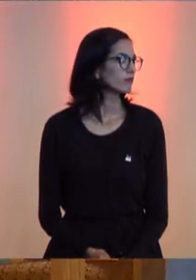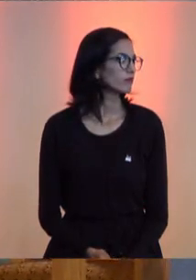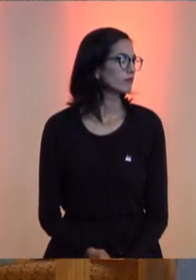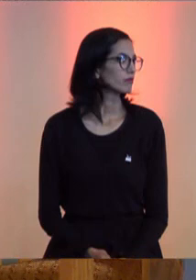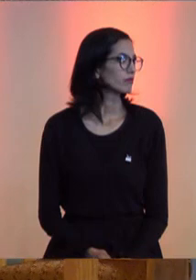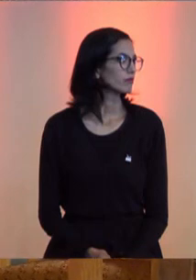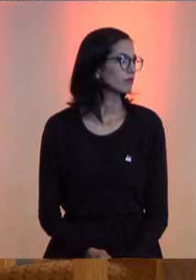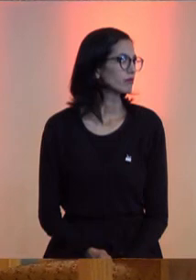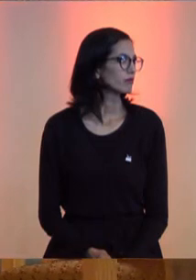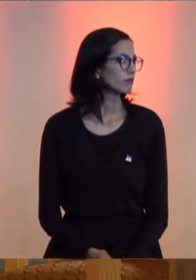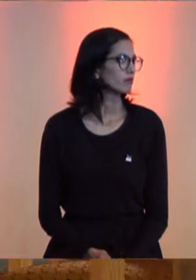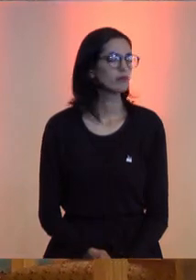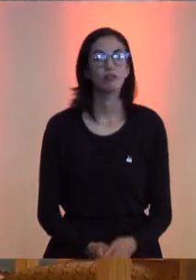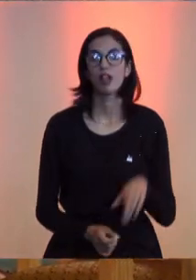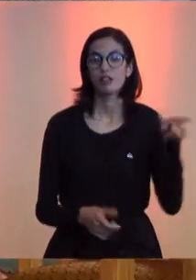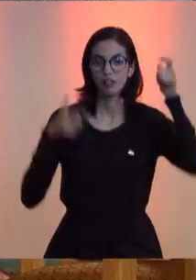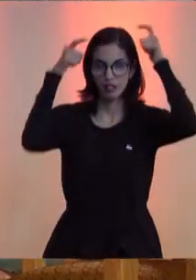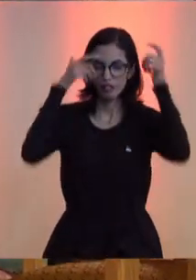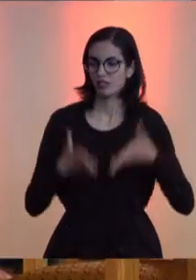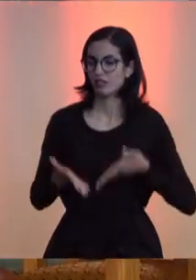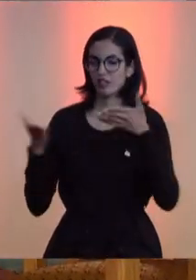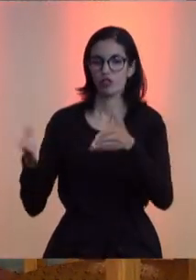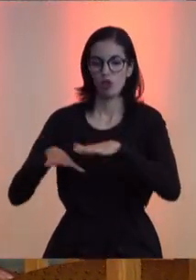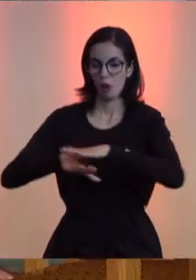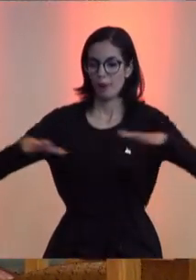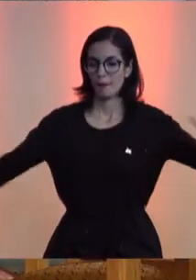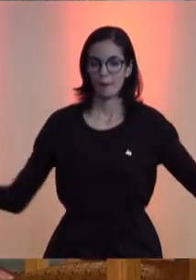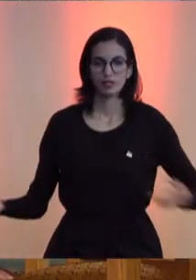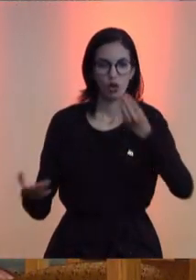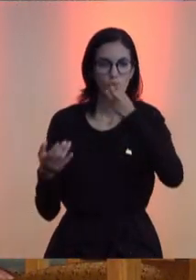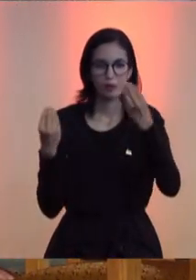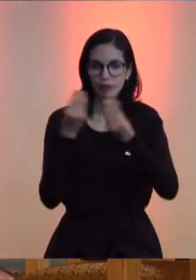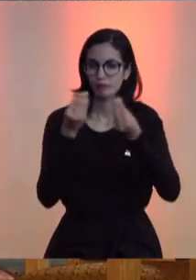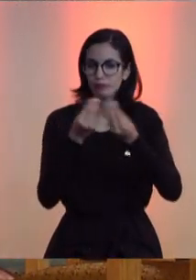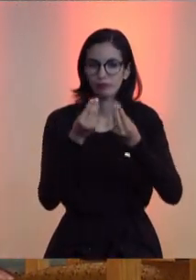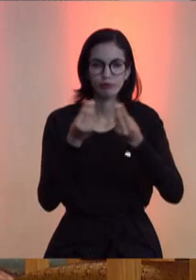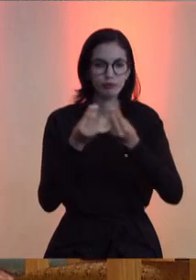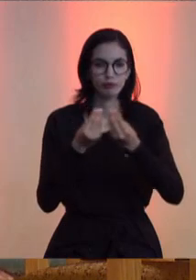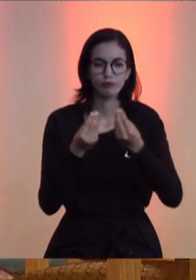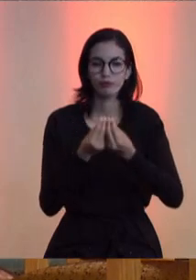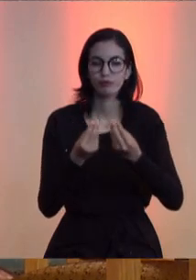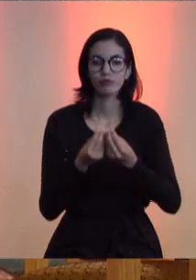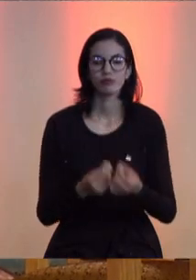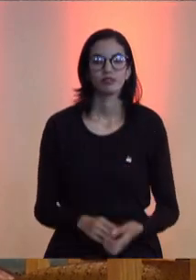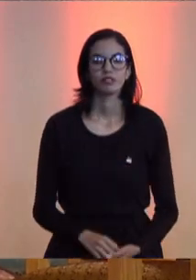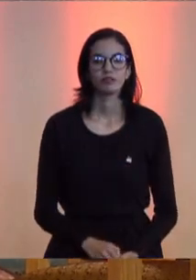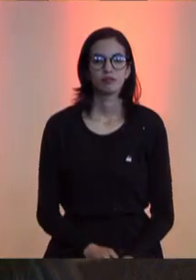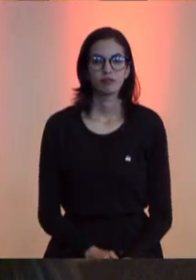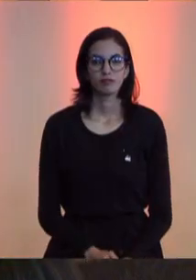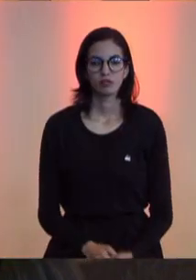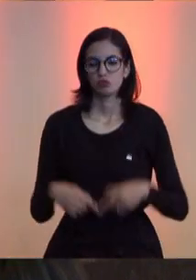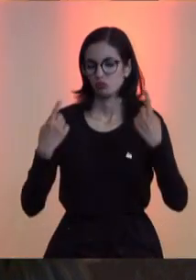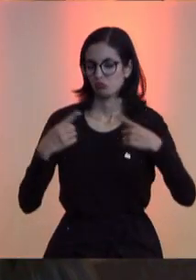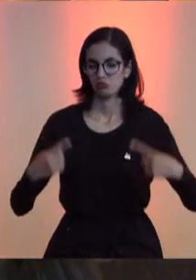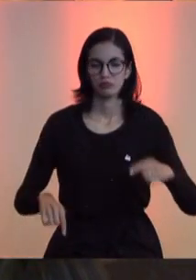de platos deliciosos. The shrimp, pork, everything, everything. Toda clase de